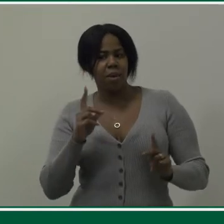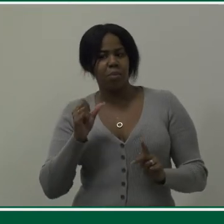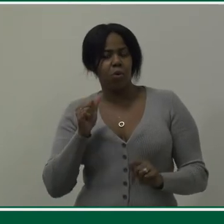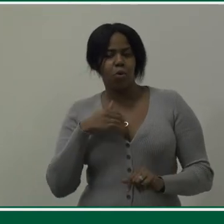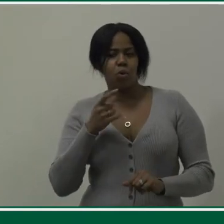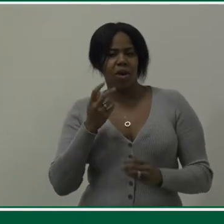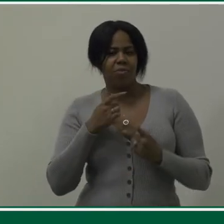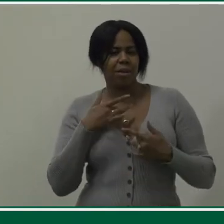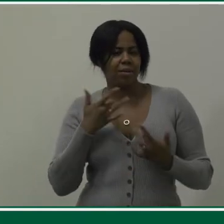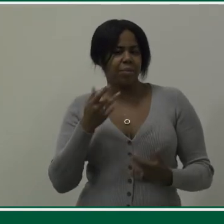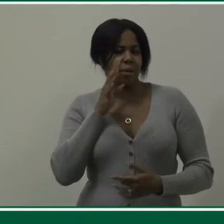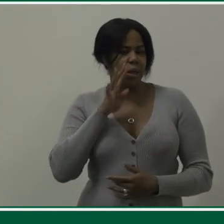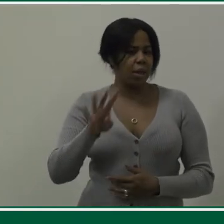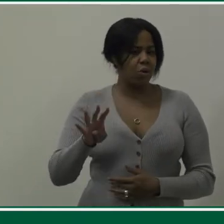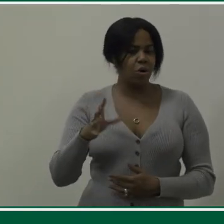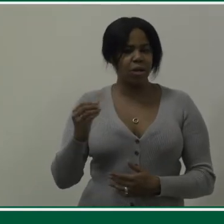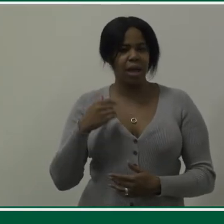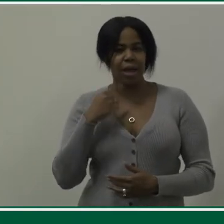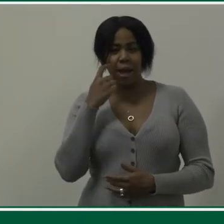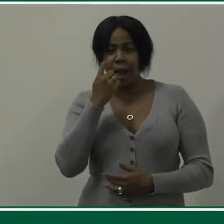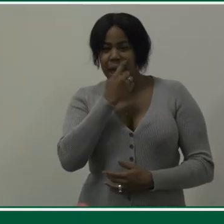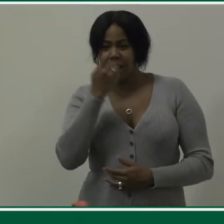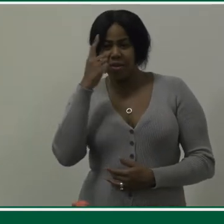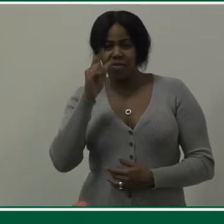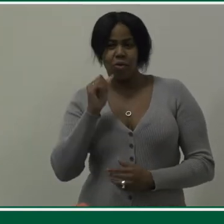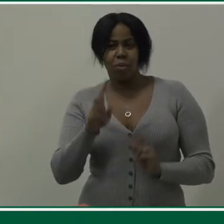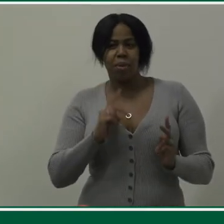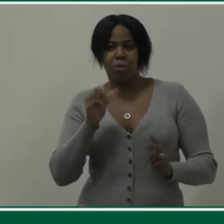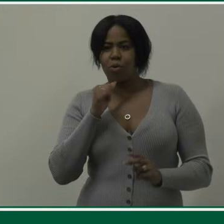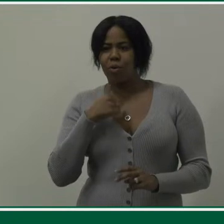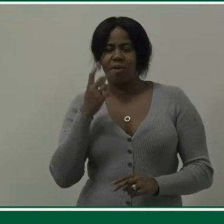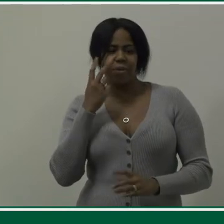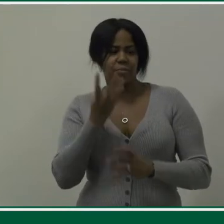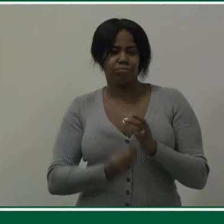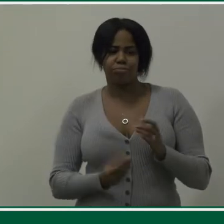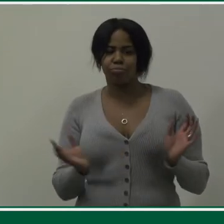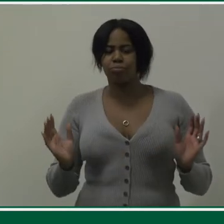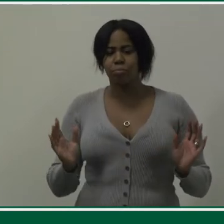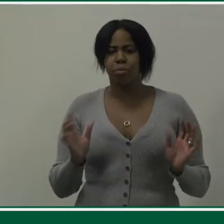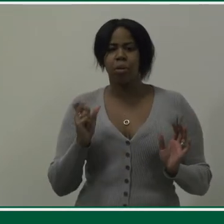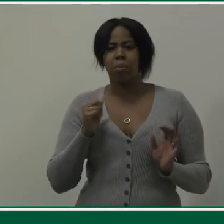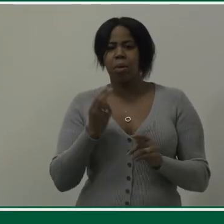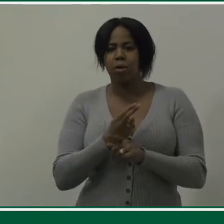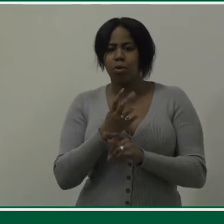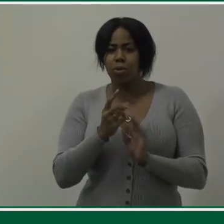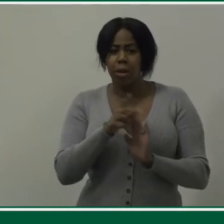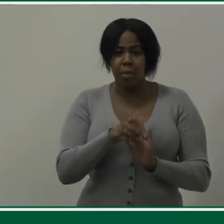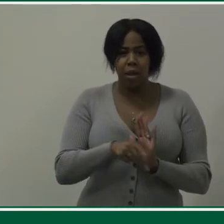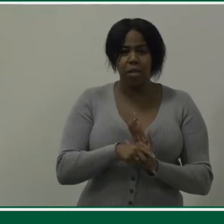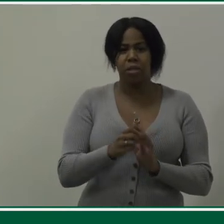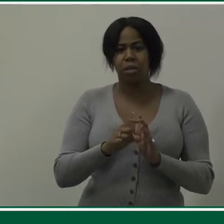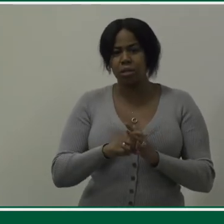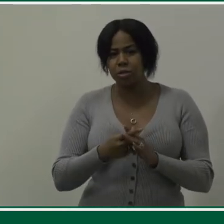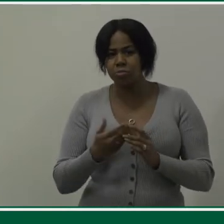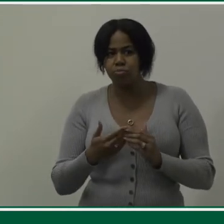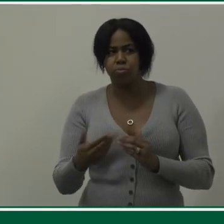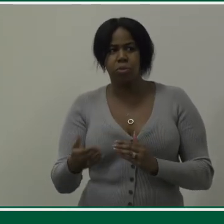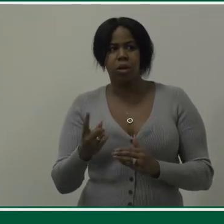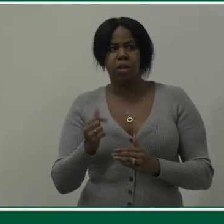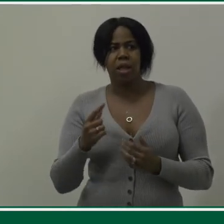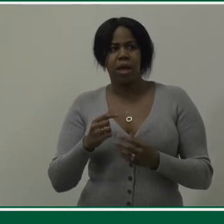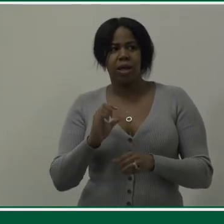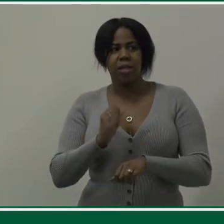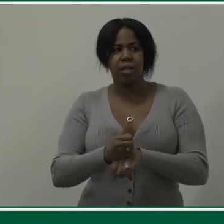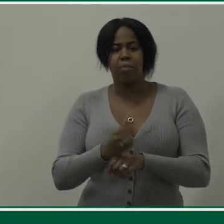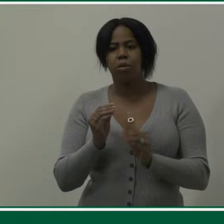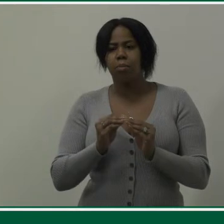been unheard, and eyes for those who have felt invisible by implementing policies that created a more welcoming and